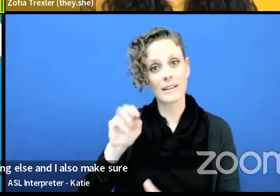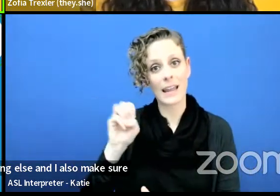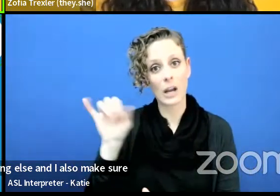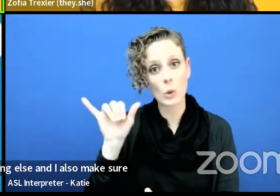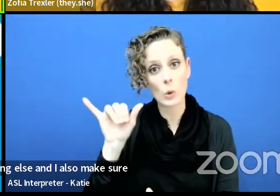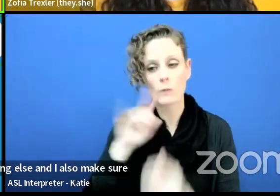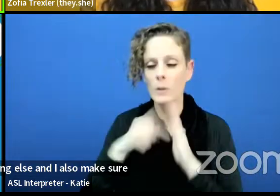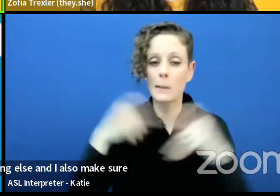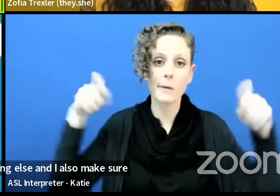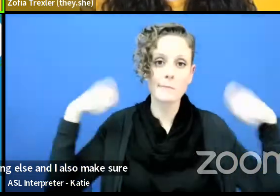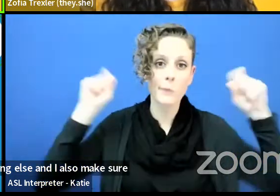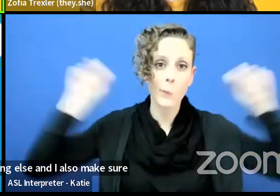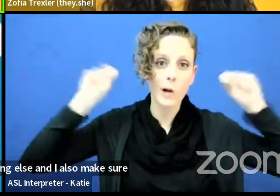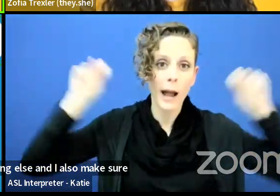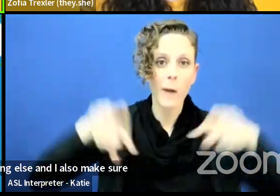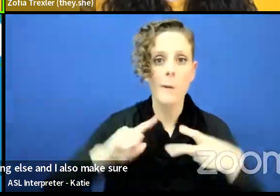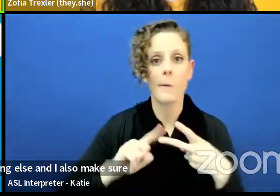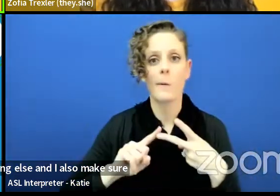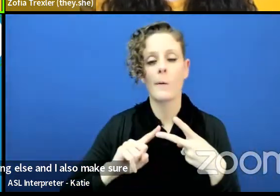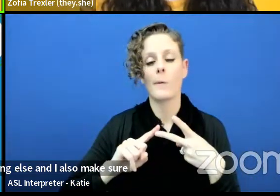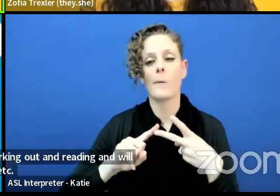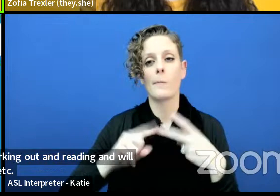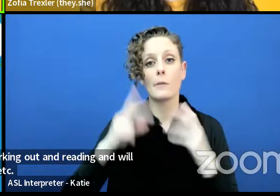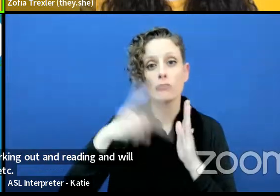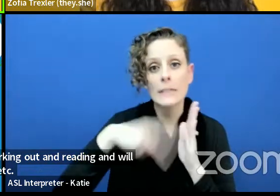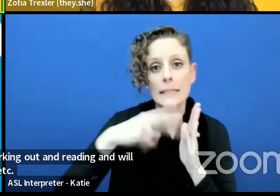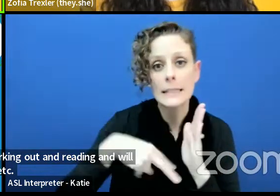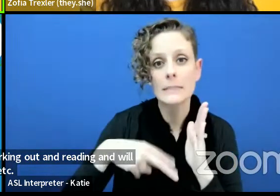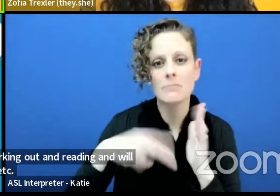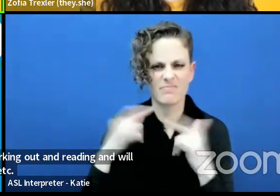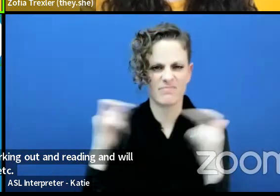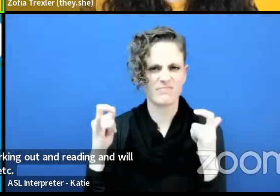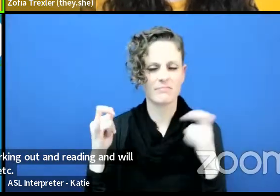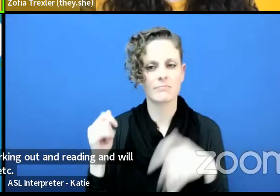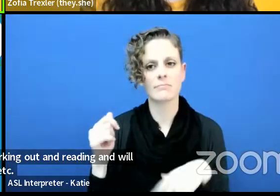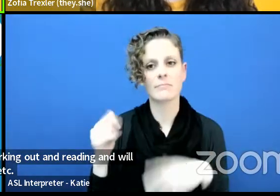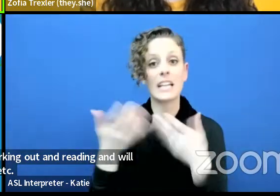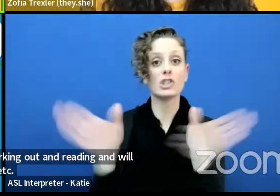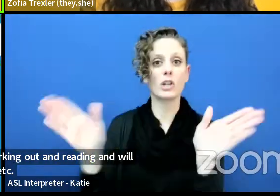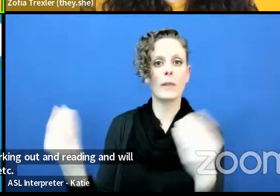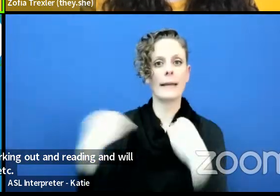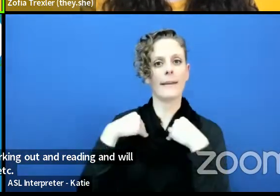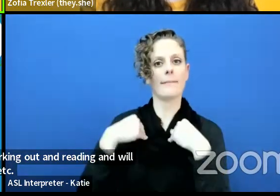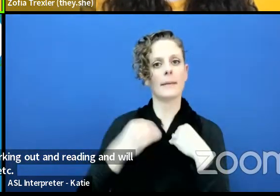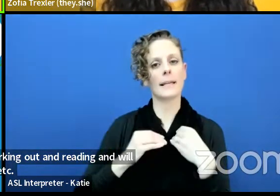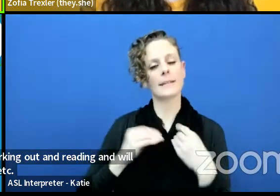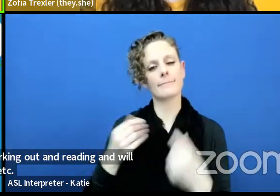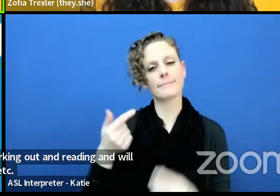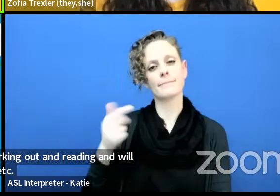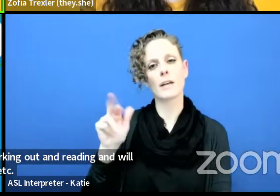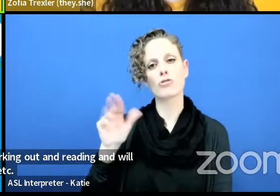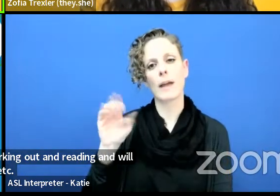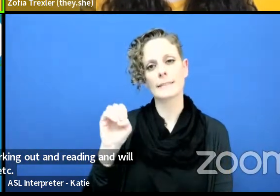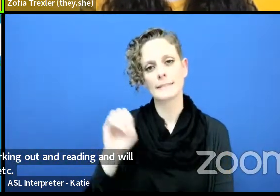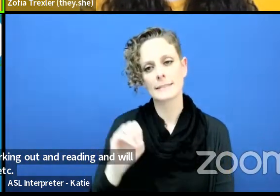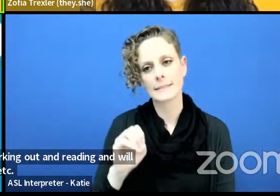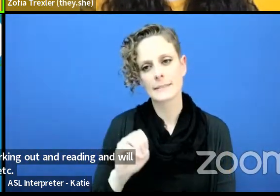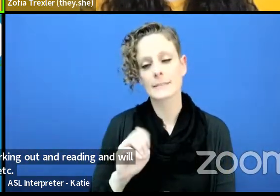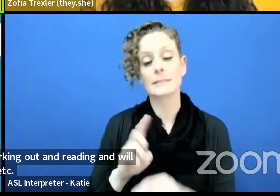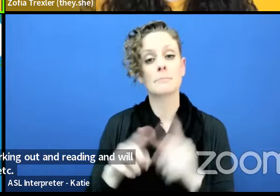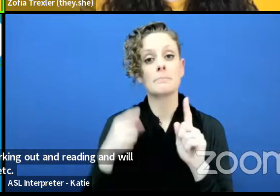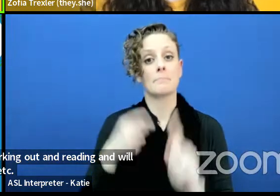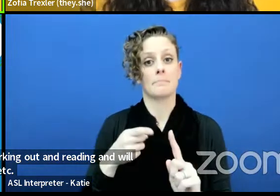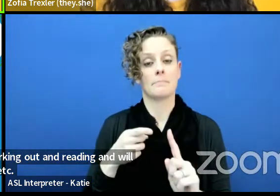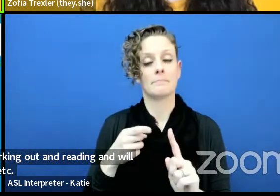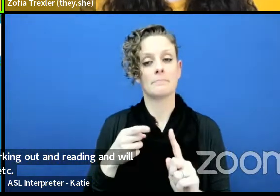out, like reading, etc. Things that in general give me some sense of grace. But nevertheless, at the end,